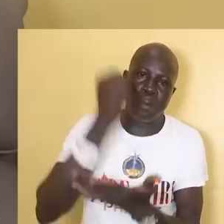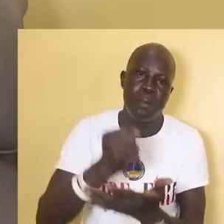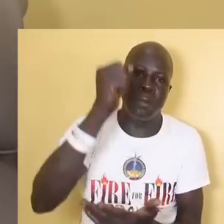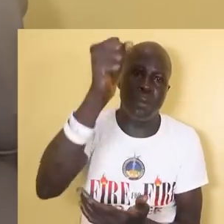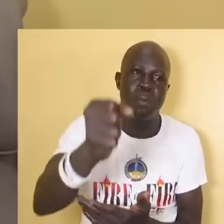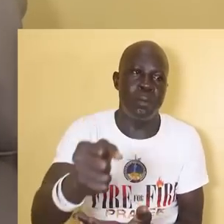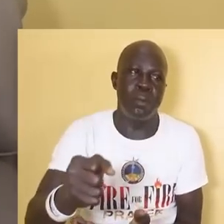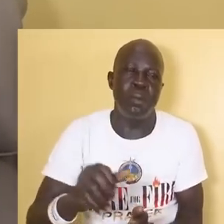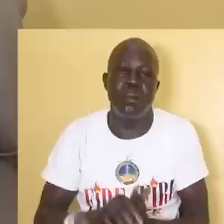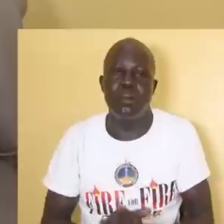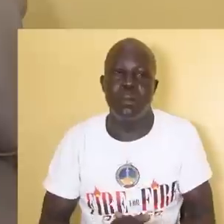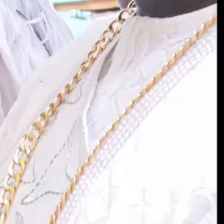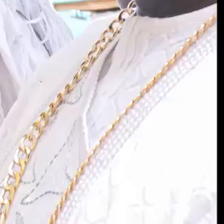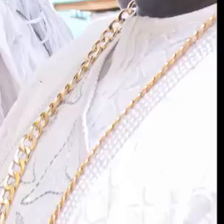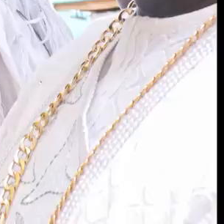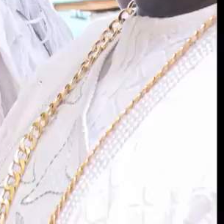back! Hey! Hey! Part of them.